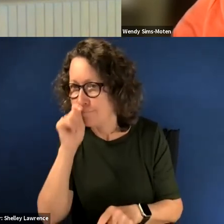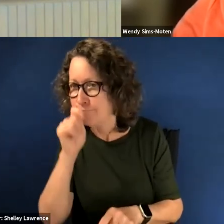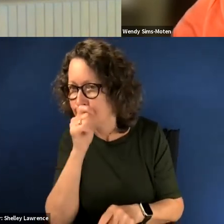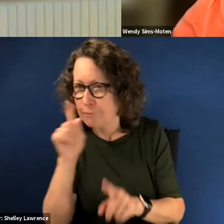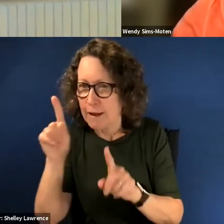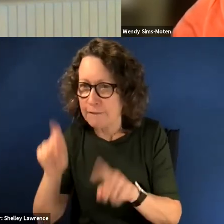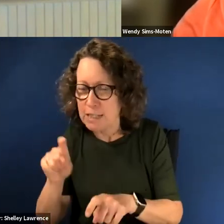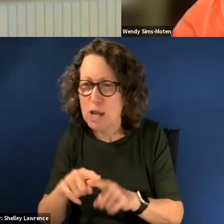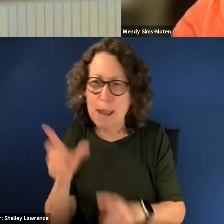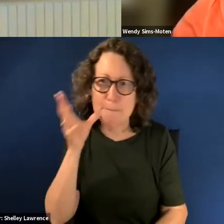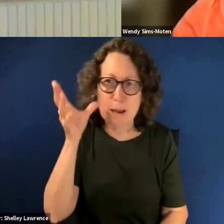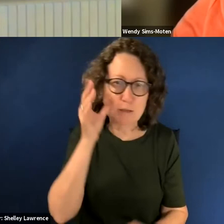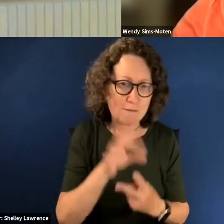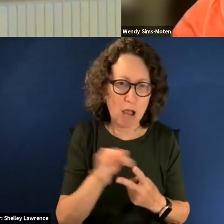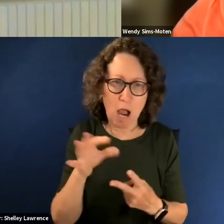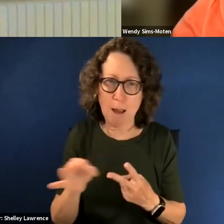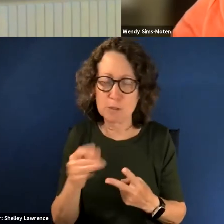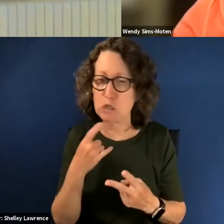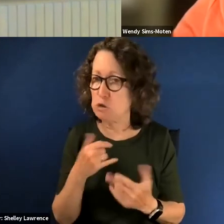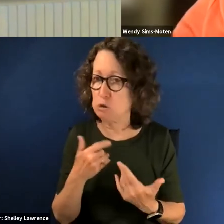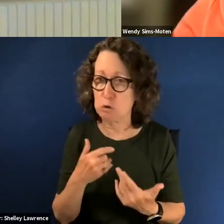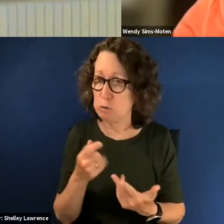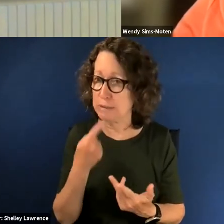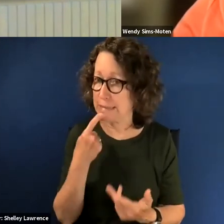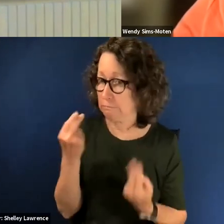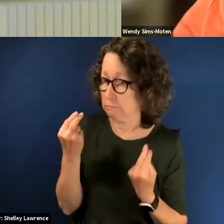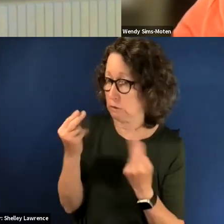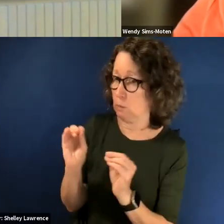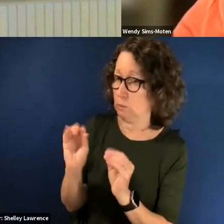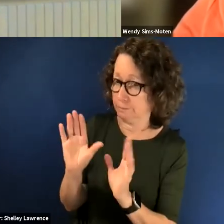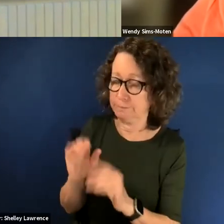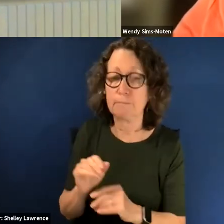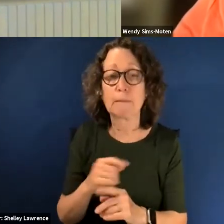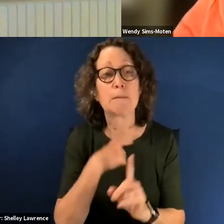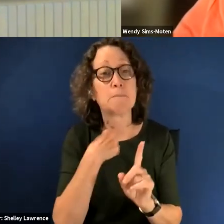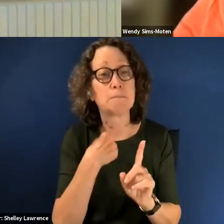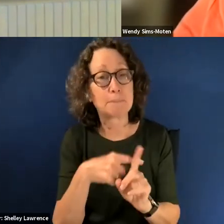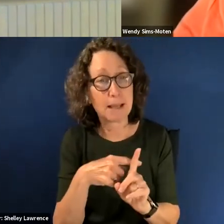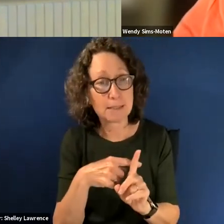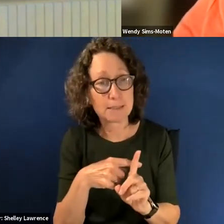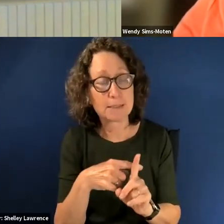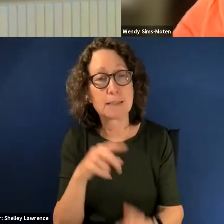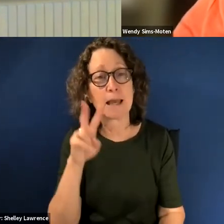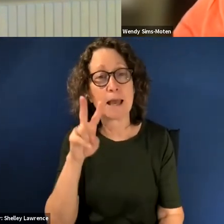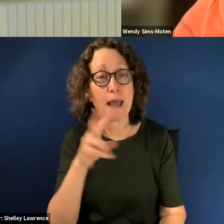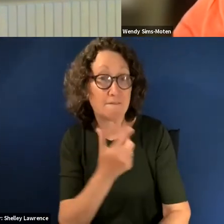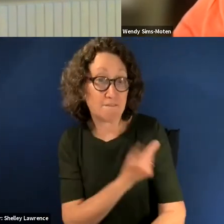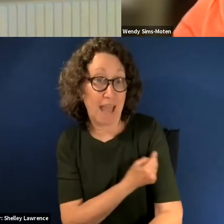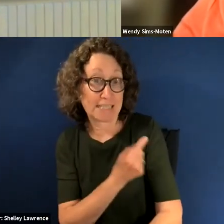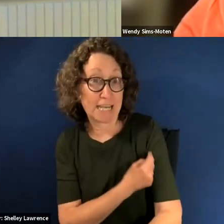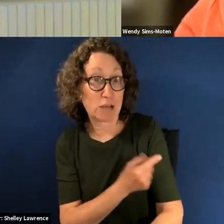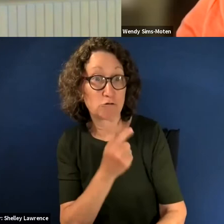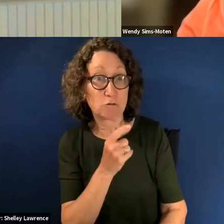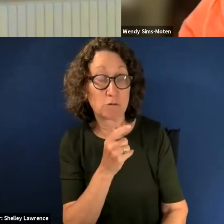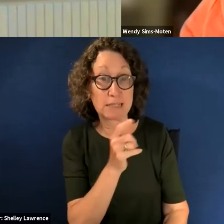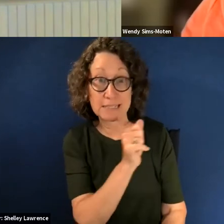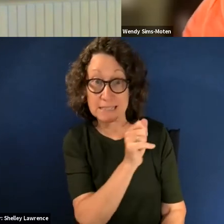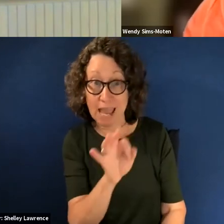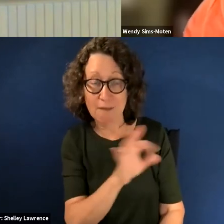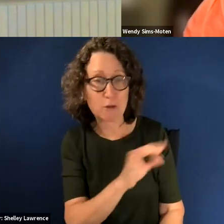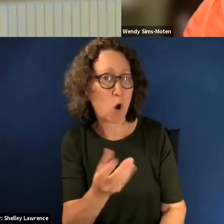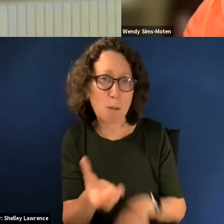the parents have the option to opt out. In addition to that, the vaccinations of staff, no one